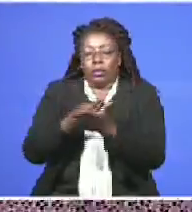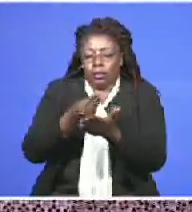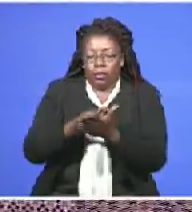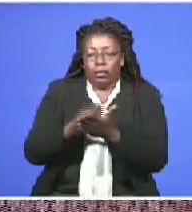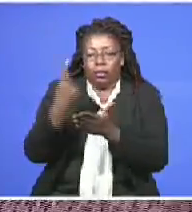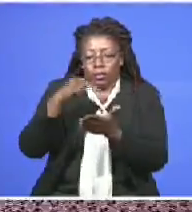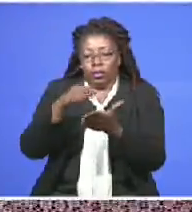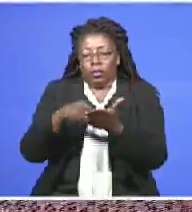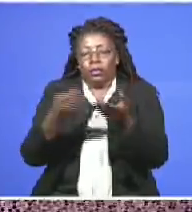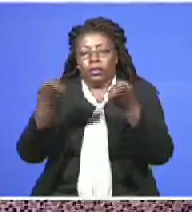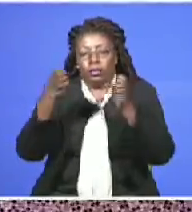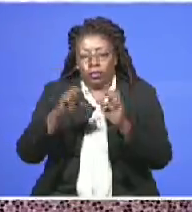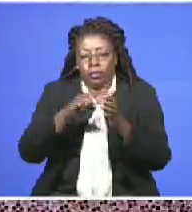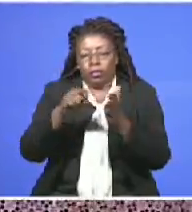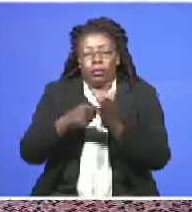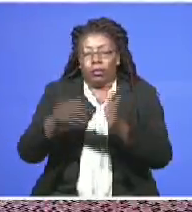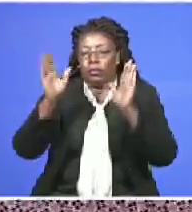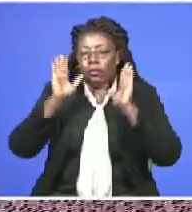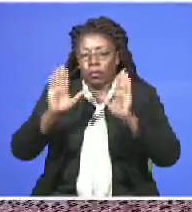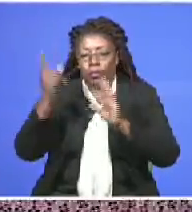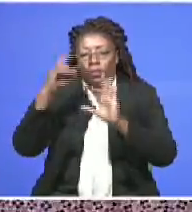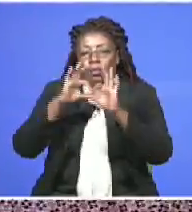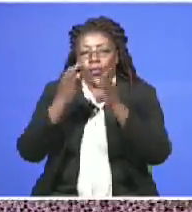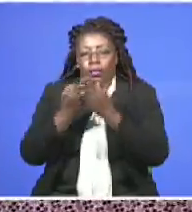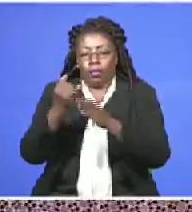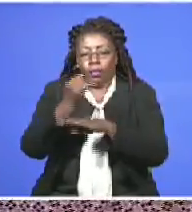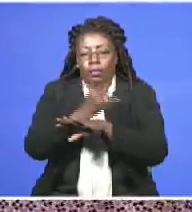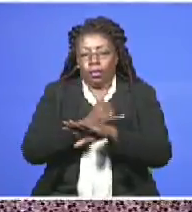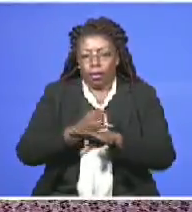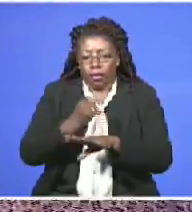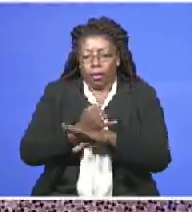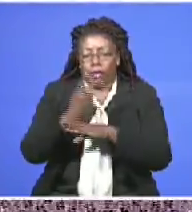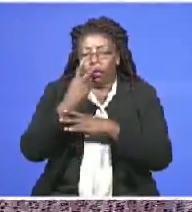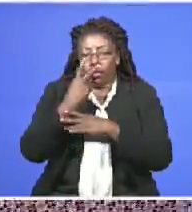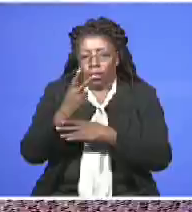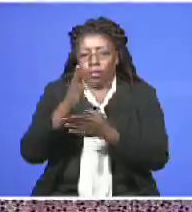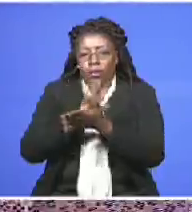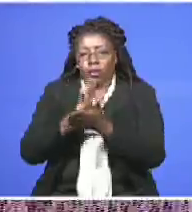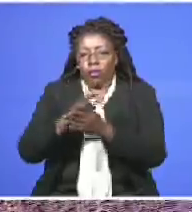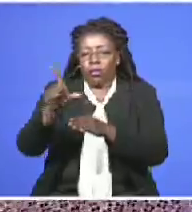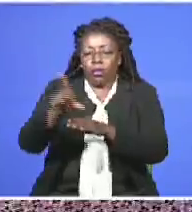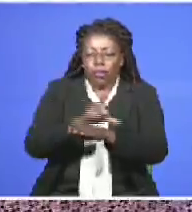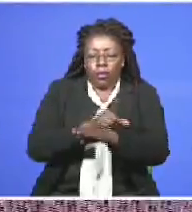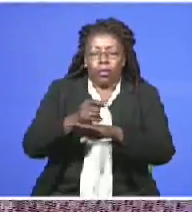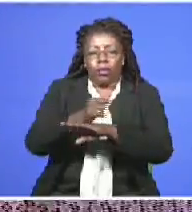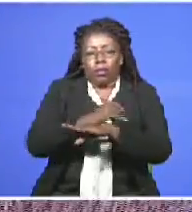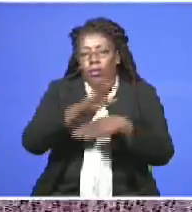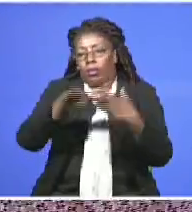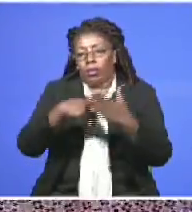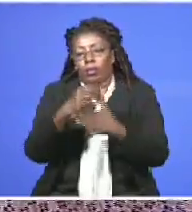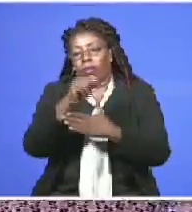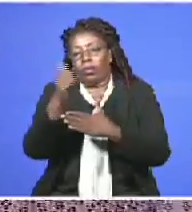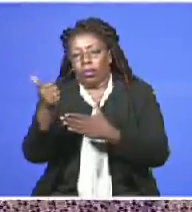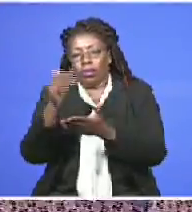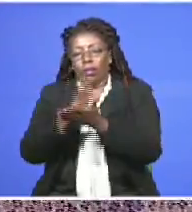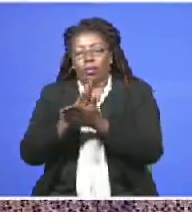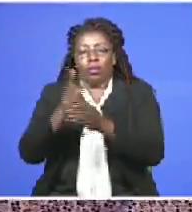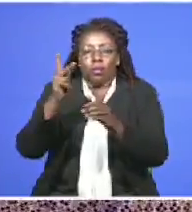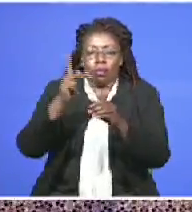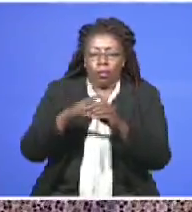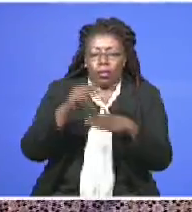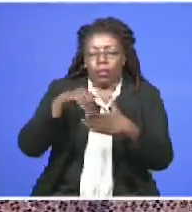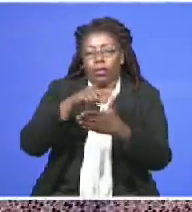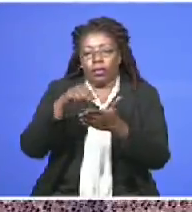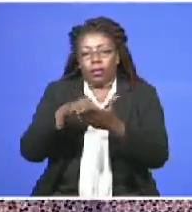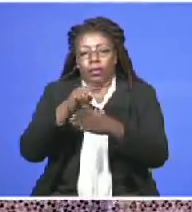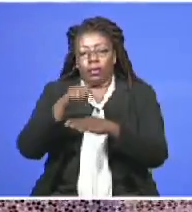is going to be fantastic for our Family Islands, and I want to see those schools far-flung, Long Island, all those schools participating in